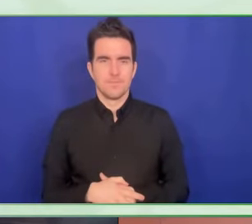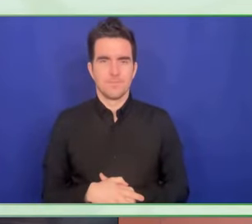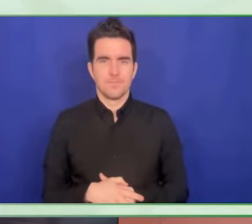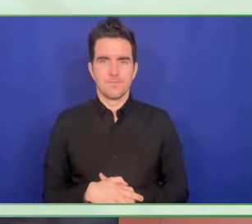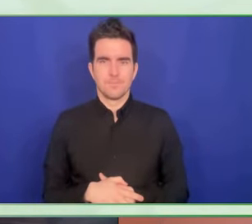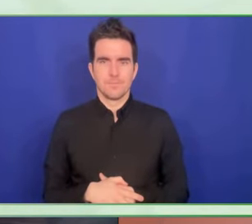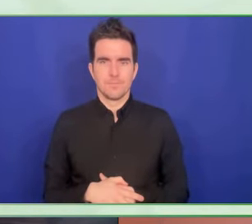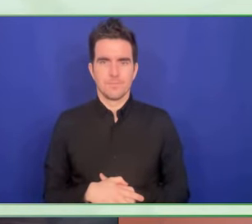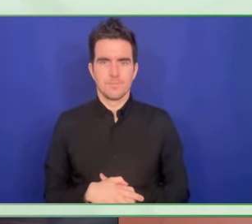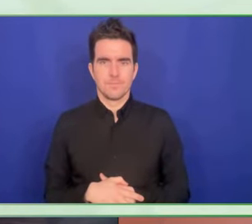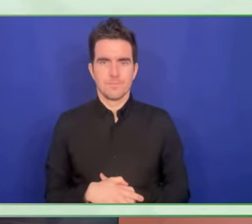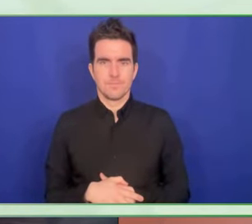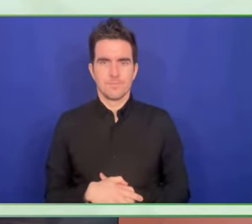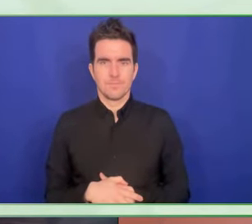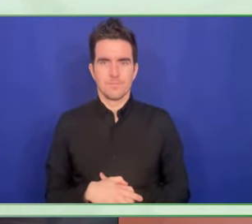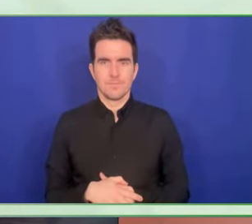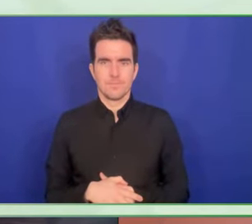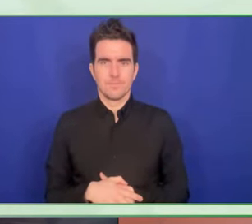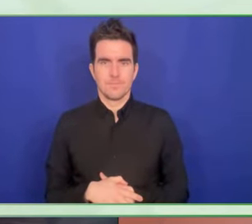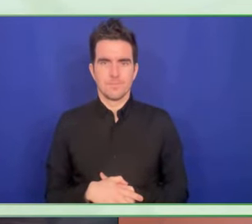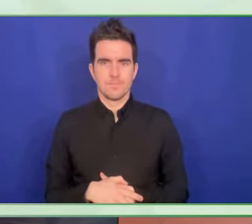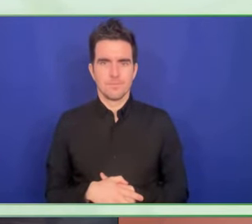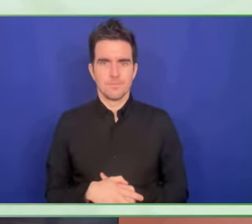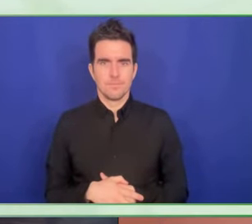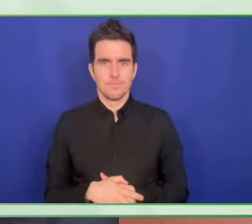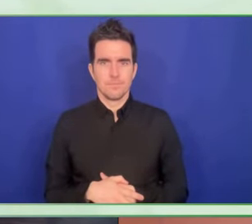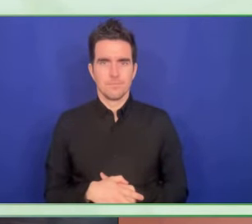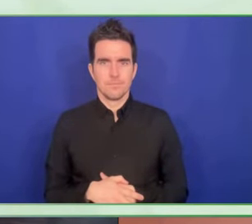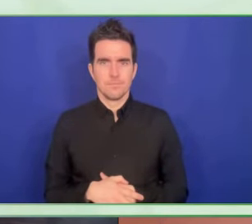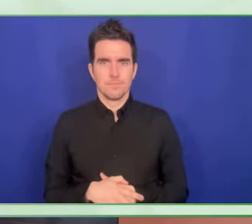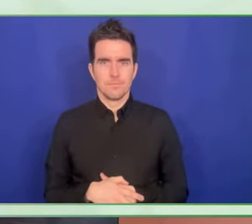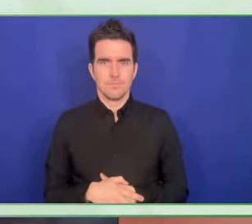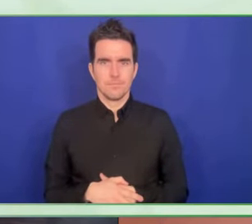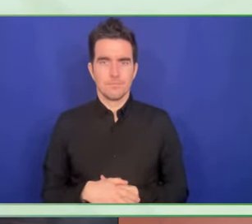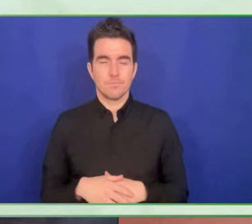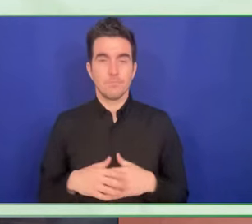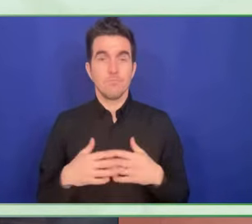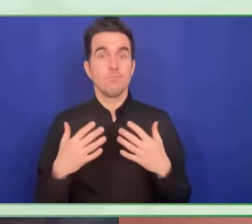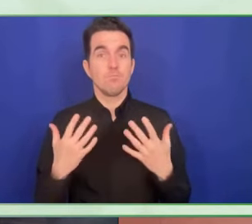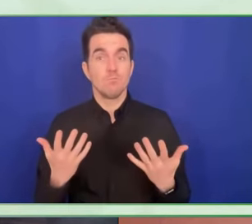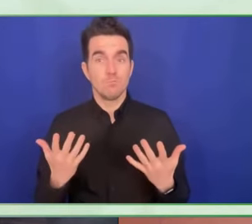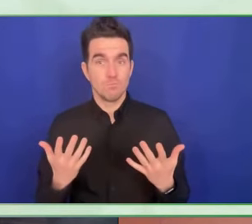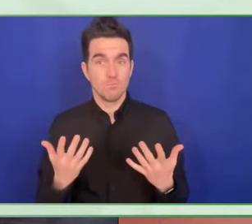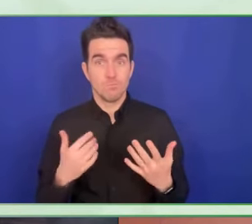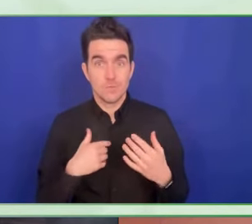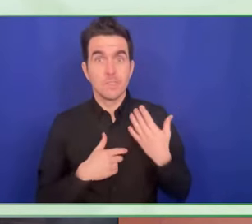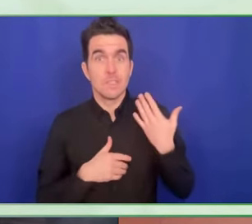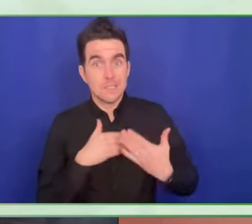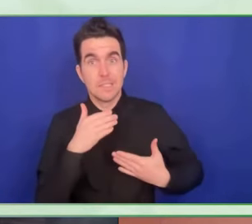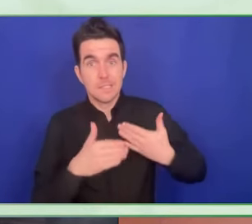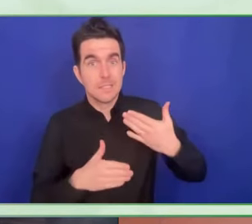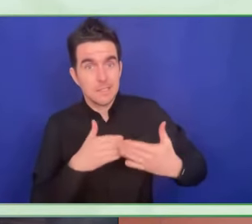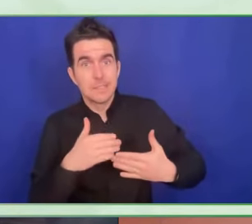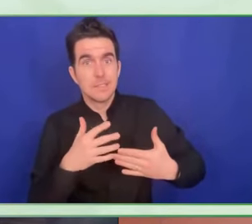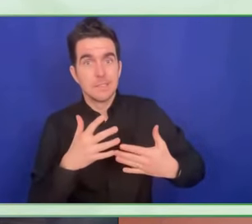reproduction rights and topics around sexuality, gender identity,